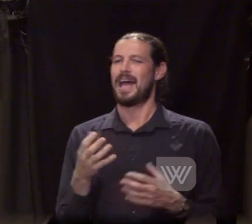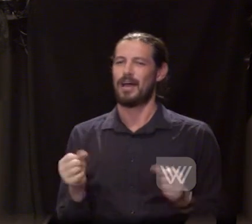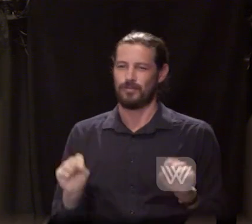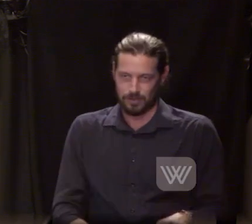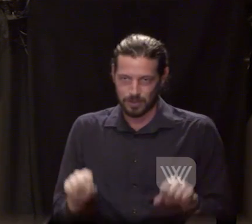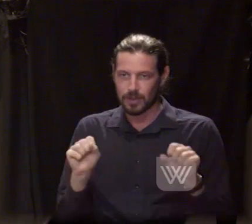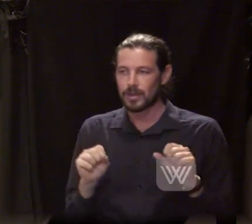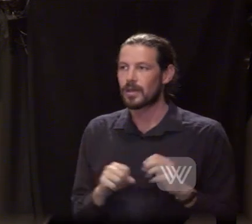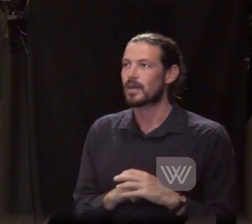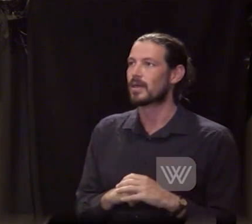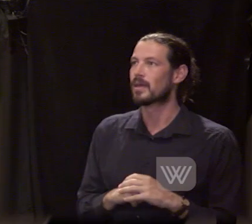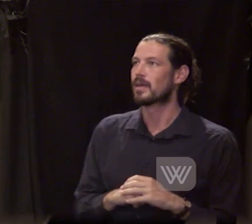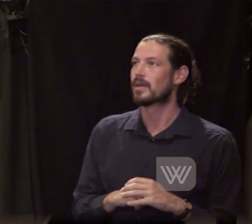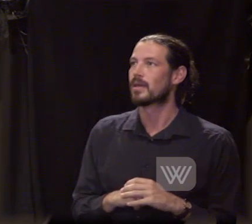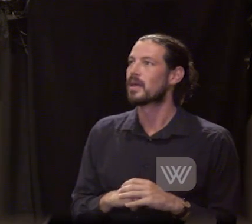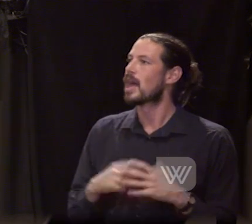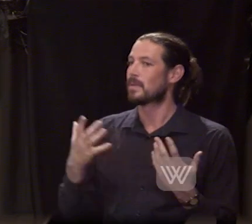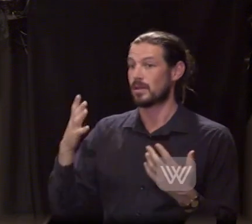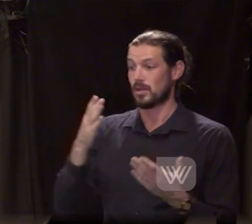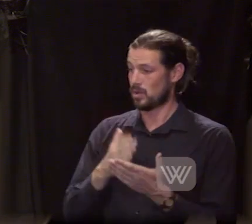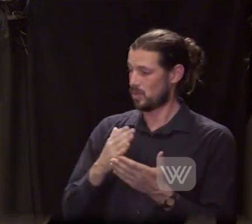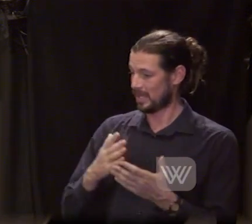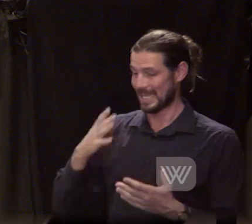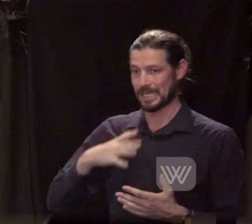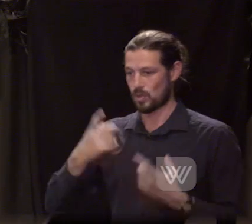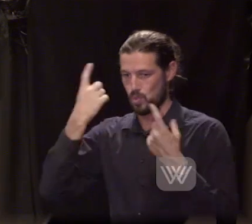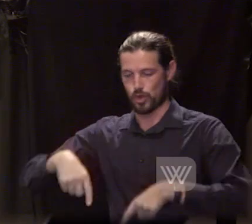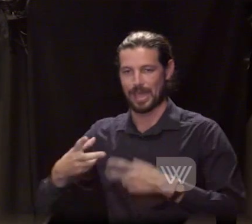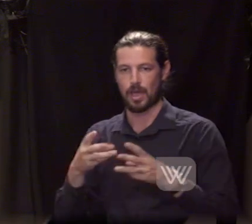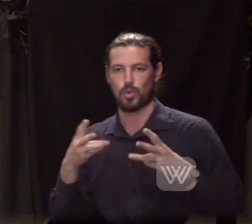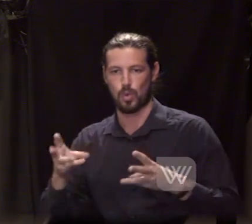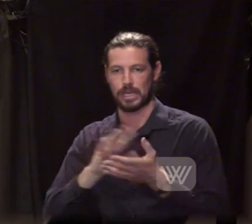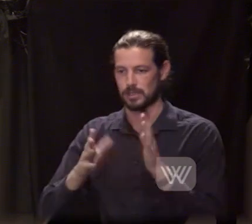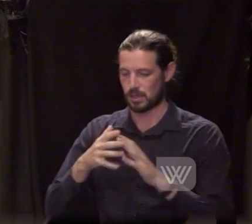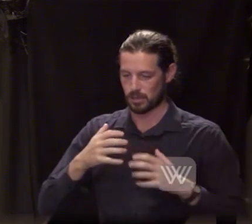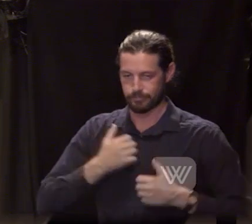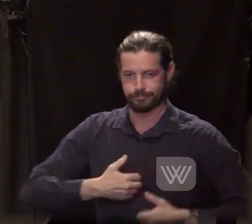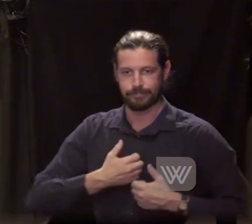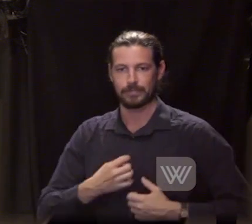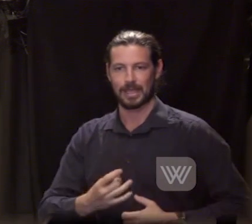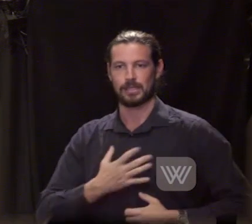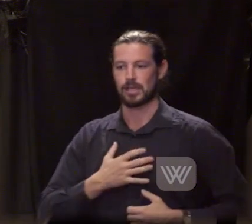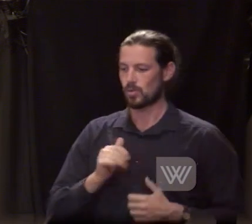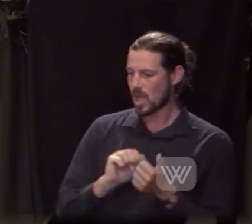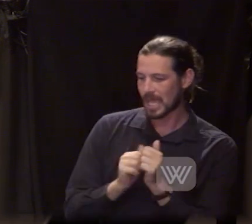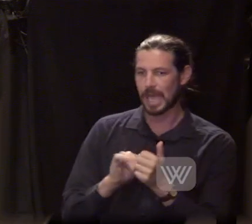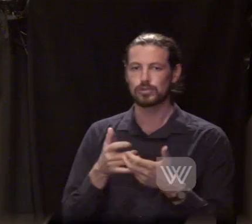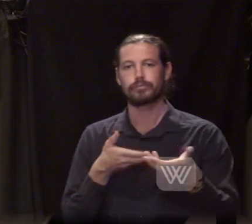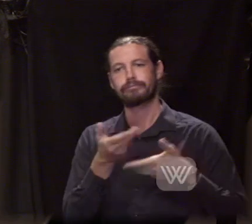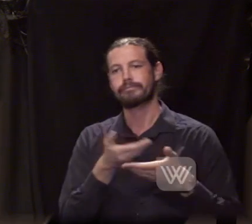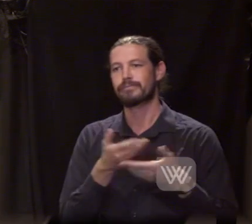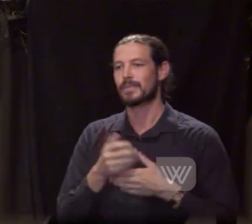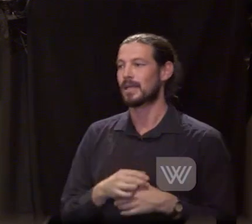have, all these other ways of entertaining yourself and having conversation or playing games together. And you can't be that person